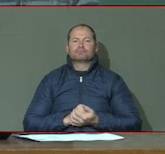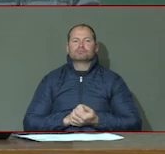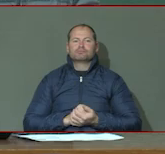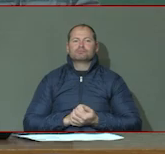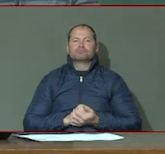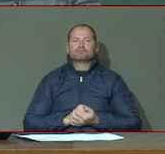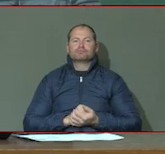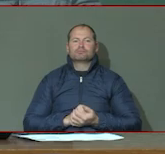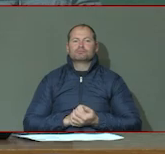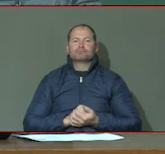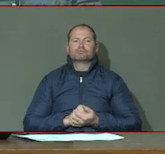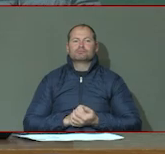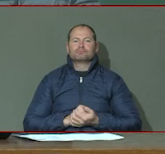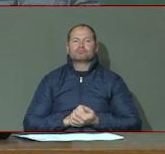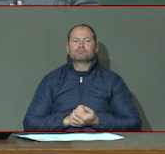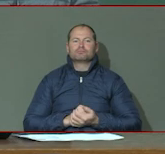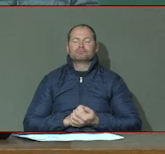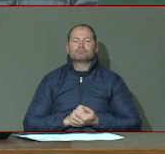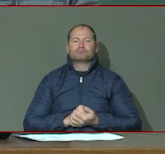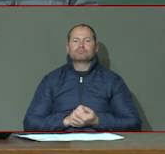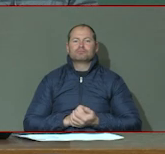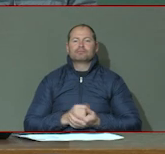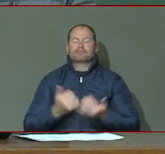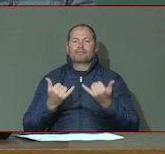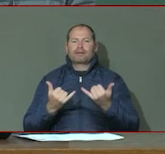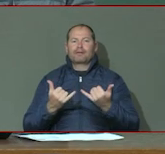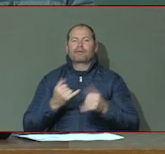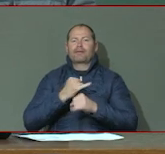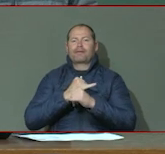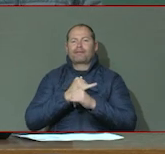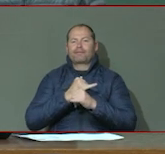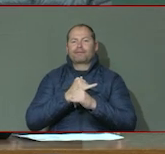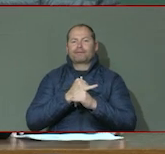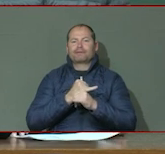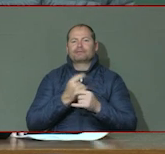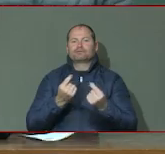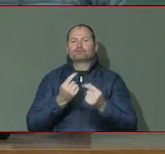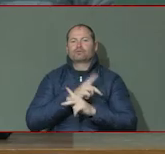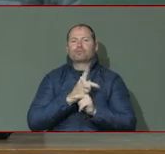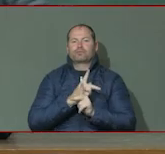I think another inventory maybe. Okay.